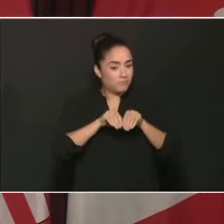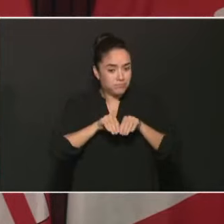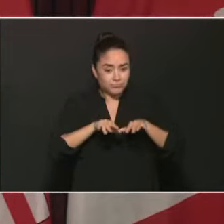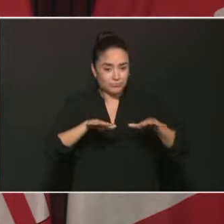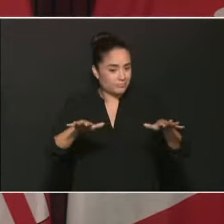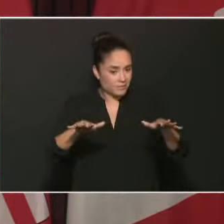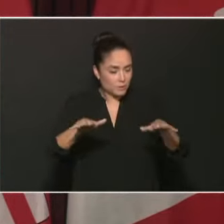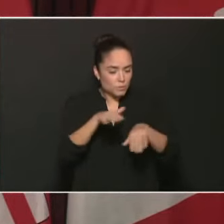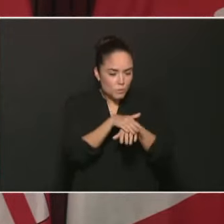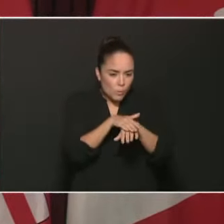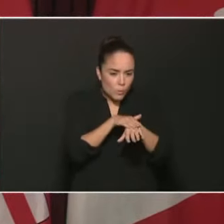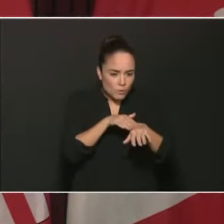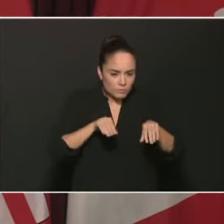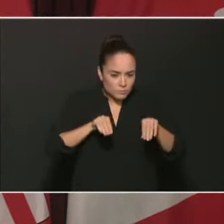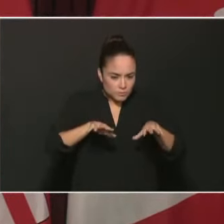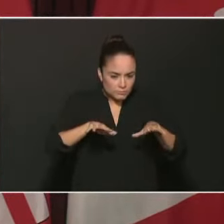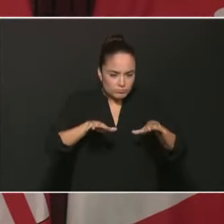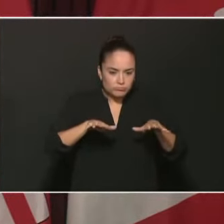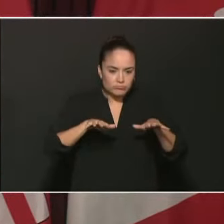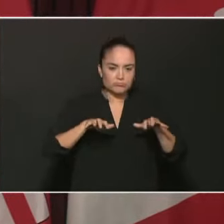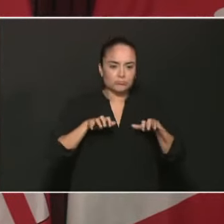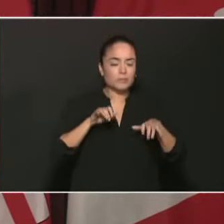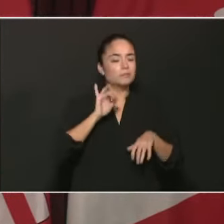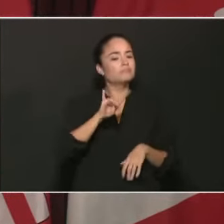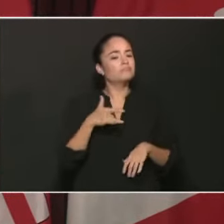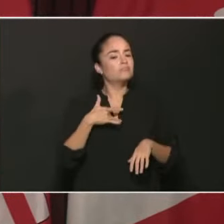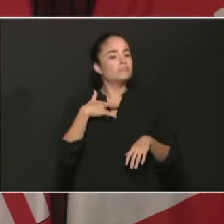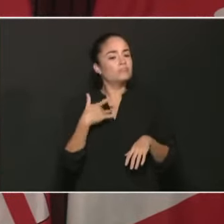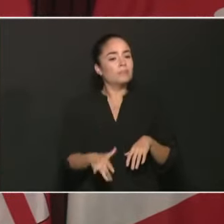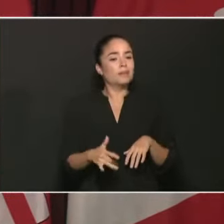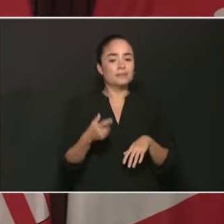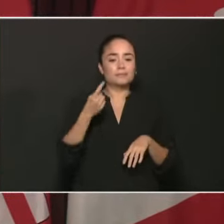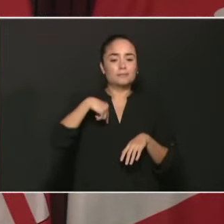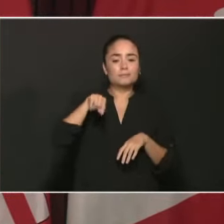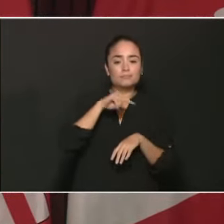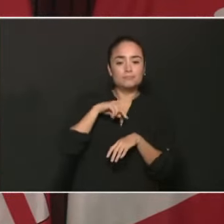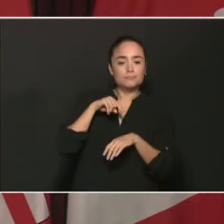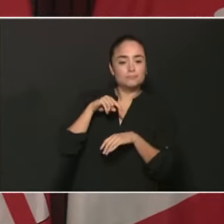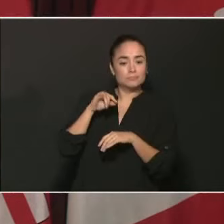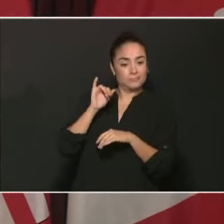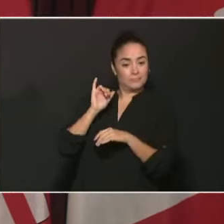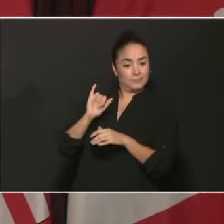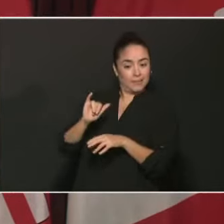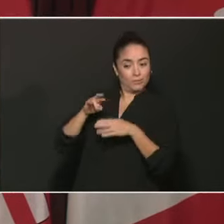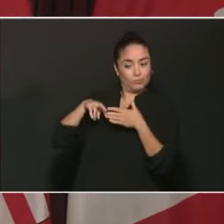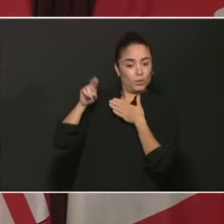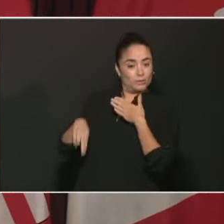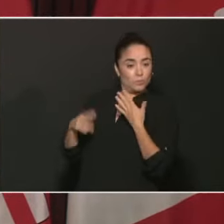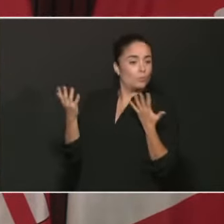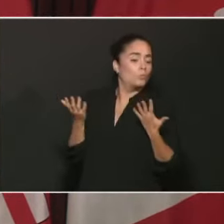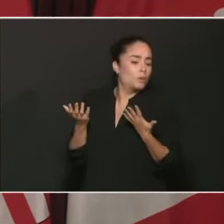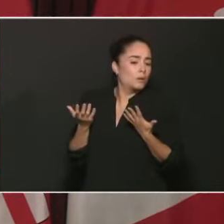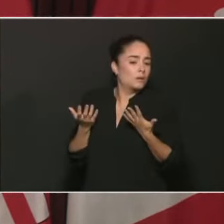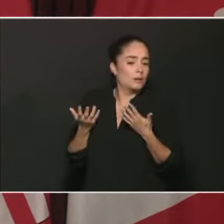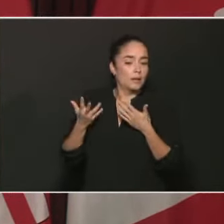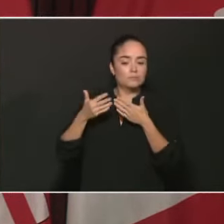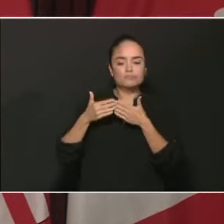a benefit from immunization at a population level. And as a result, I do think going forward, we will have less